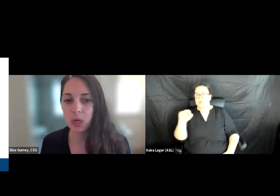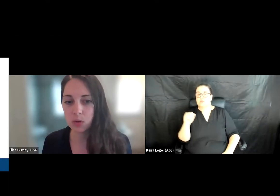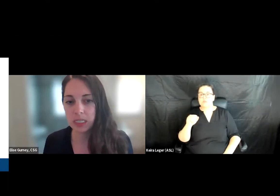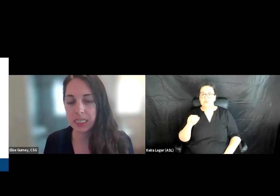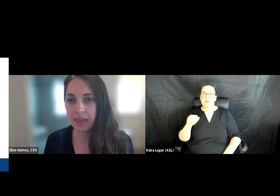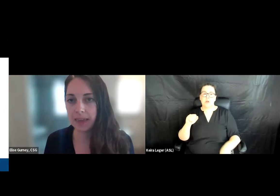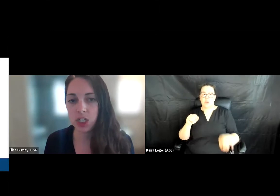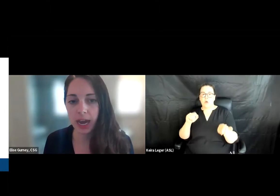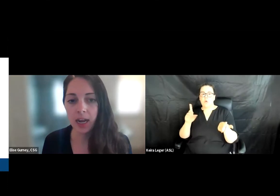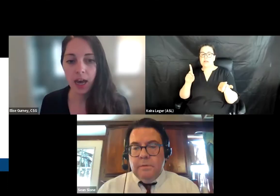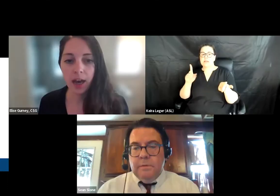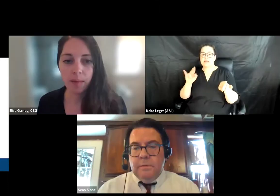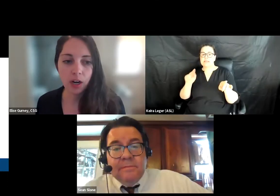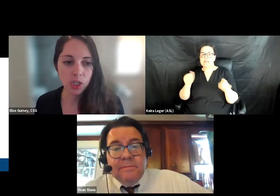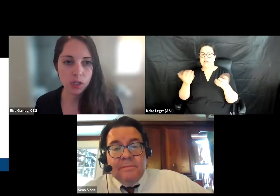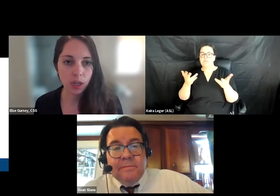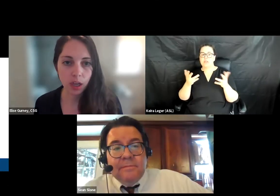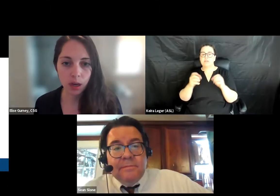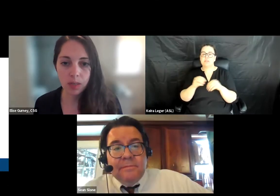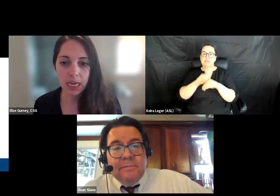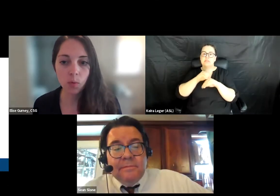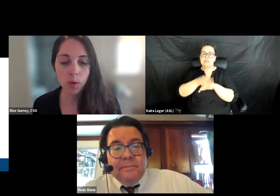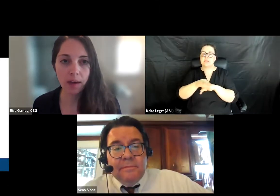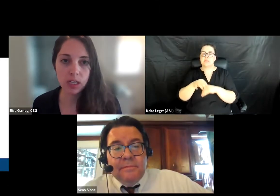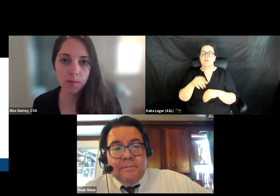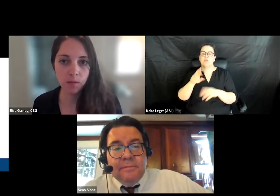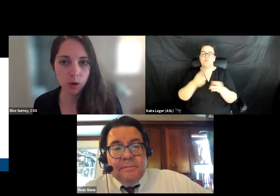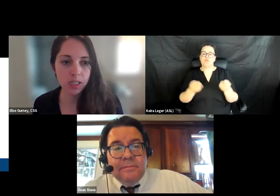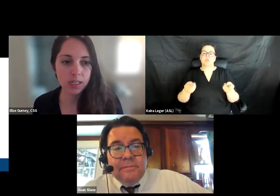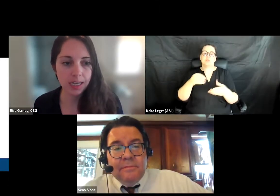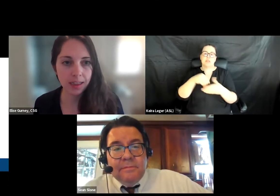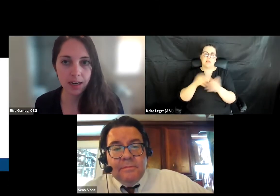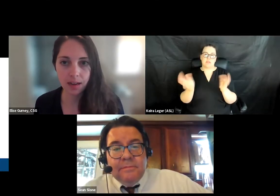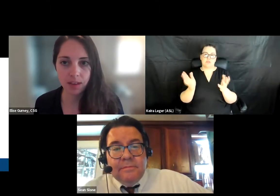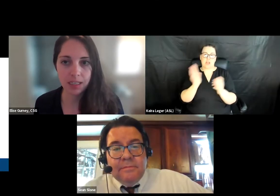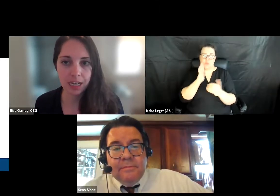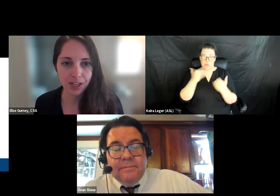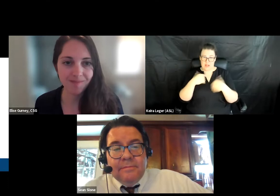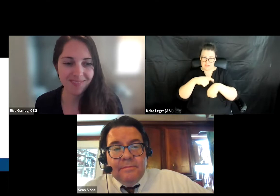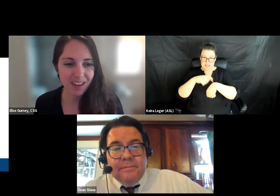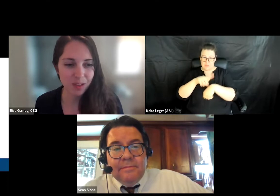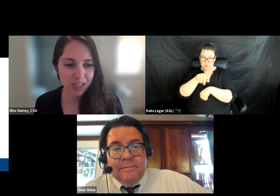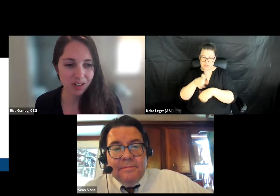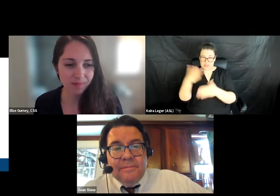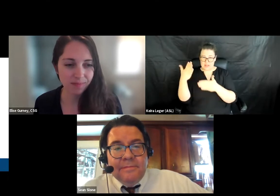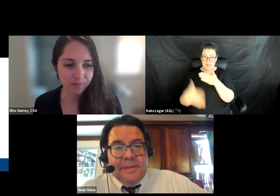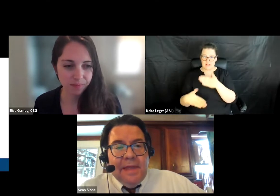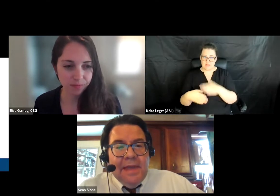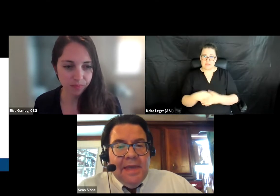some resources in the chat. I encourage you to look at those, and we will have time for questions at the end of this session. Thank you so